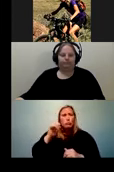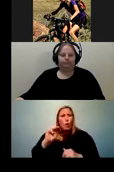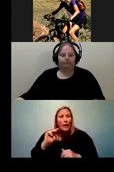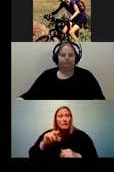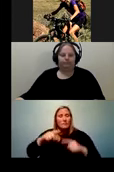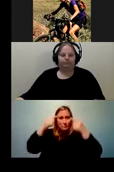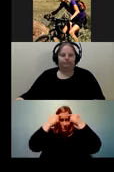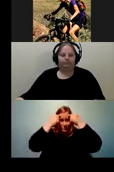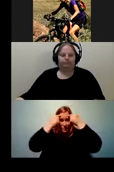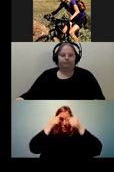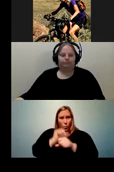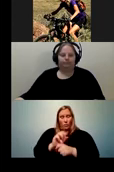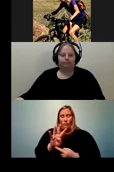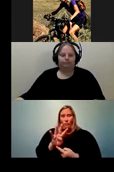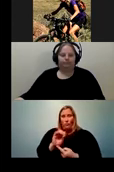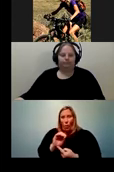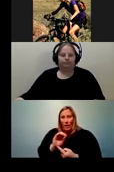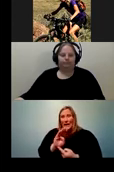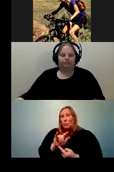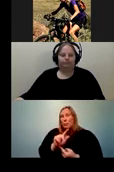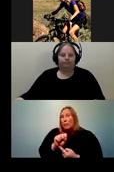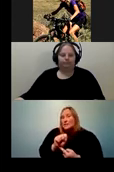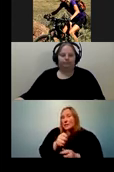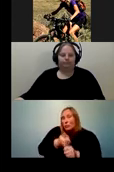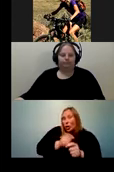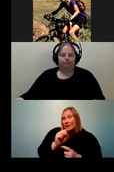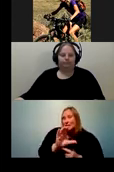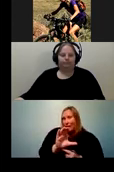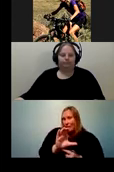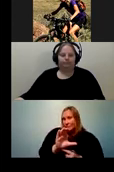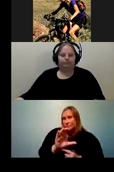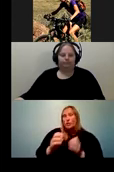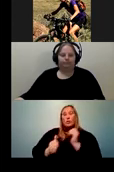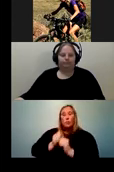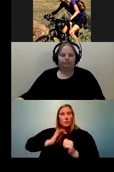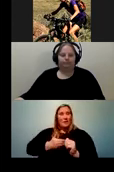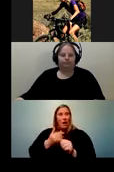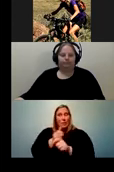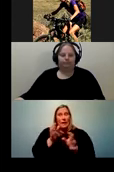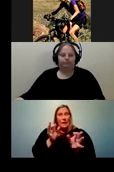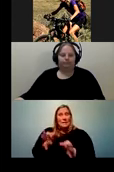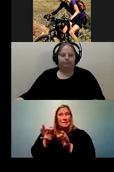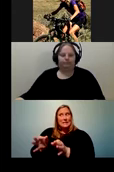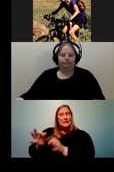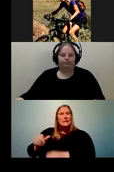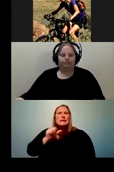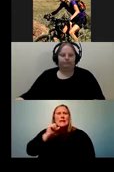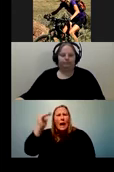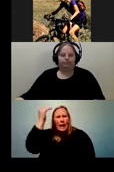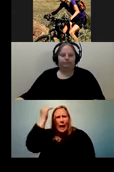second. Now, what does that mean? That means that most of our decision-making is made in our unconscious